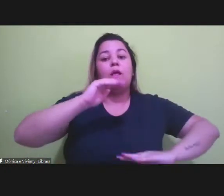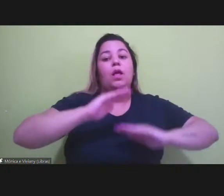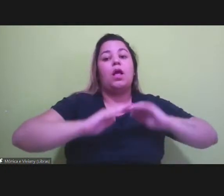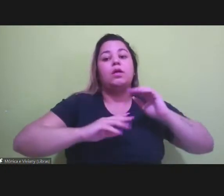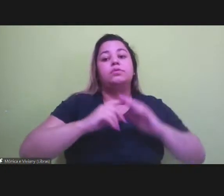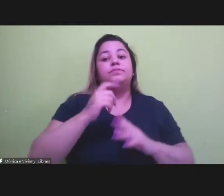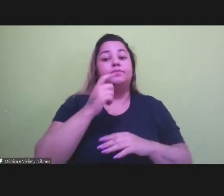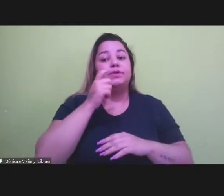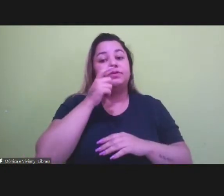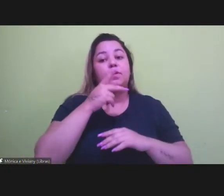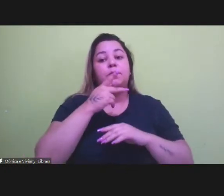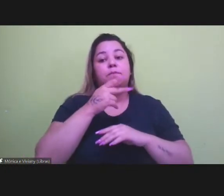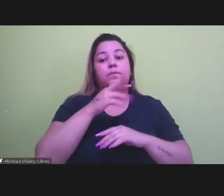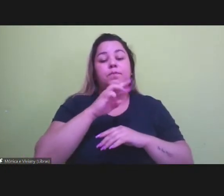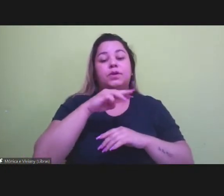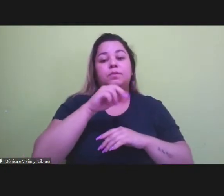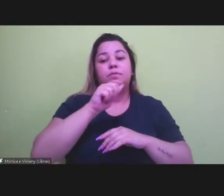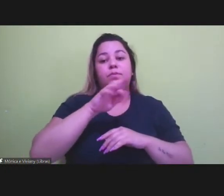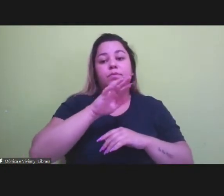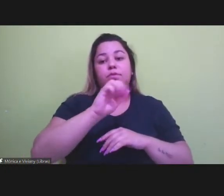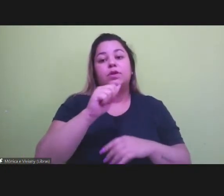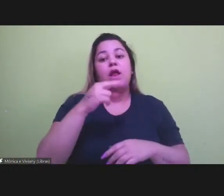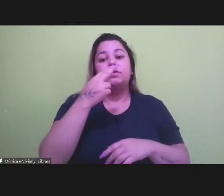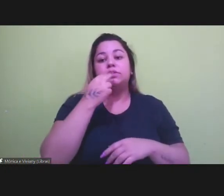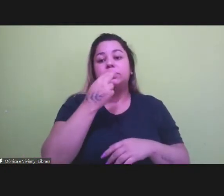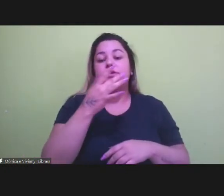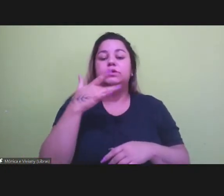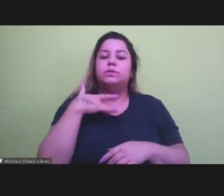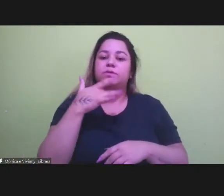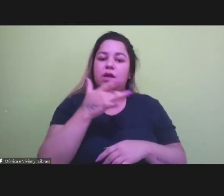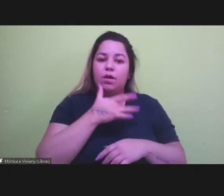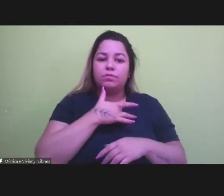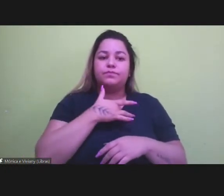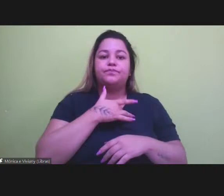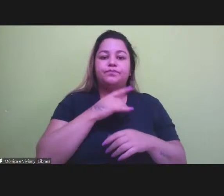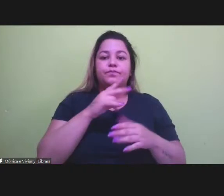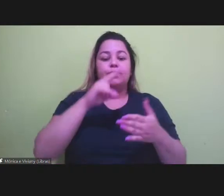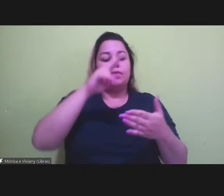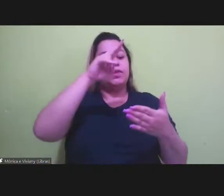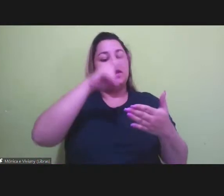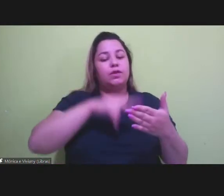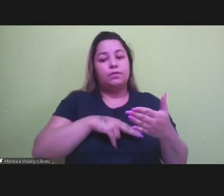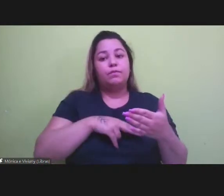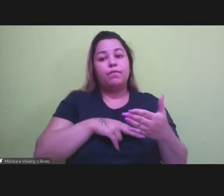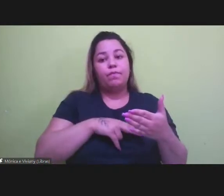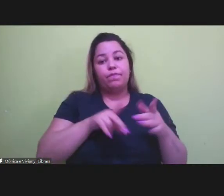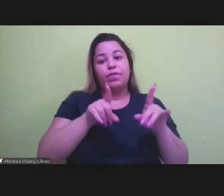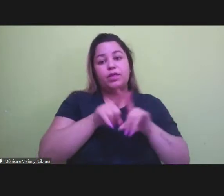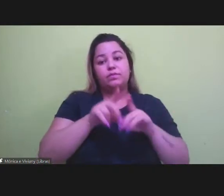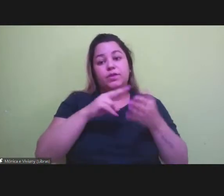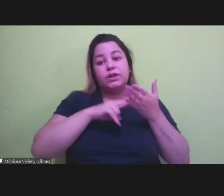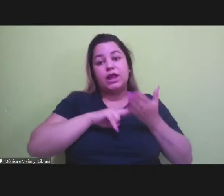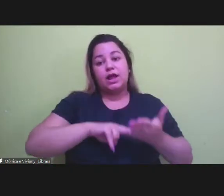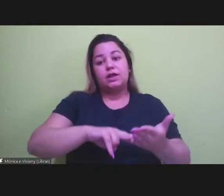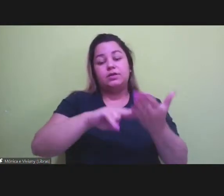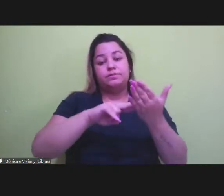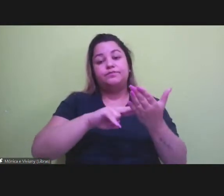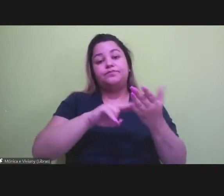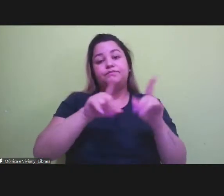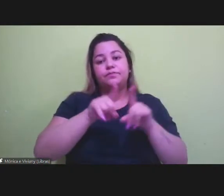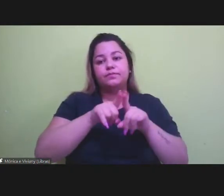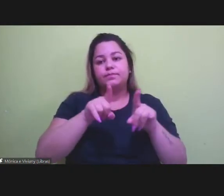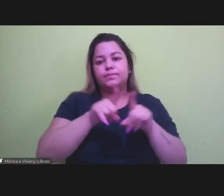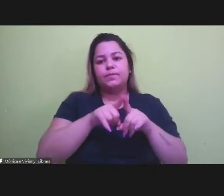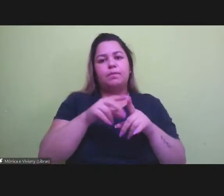and professionals in the area of primary healthcare and food and nutrition and health, I'm going to read the preliminary version of the letter